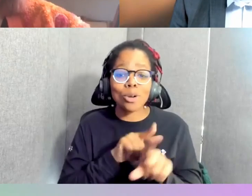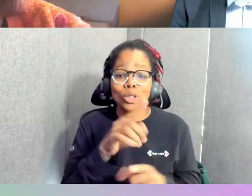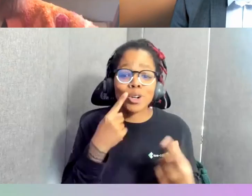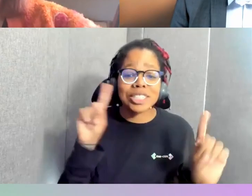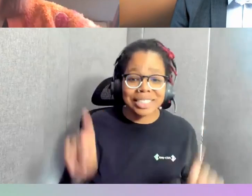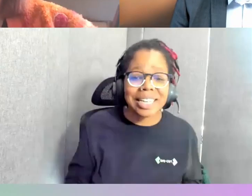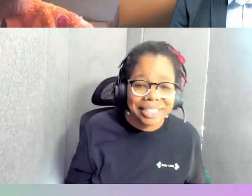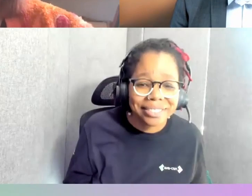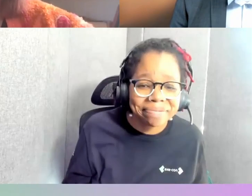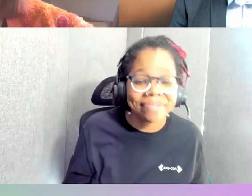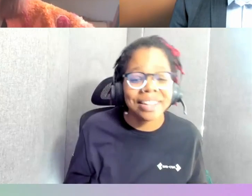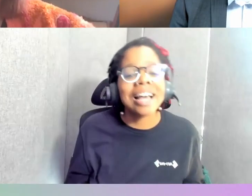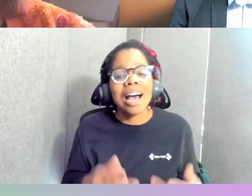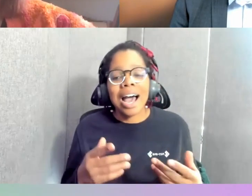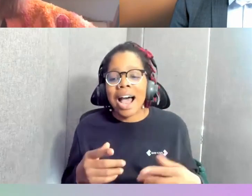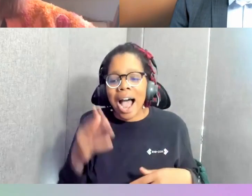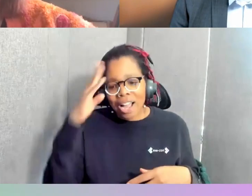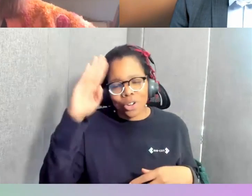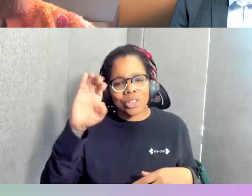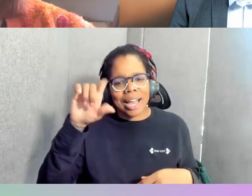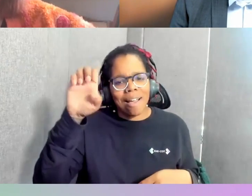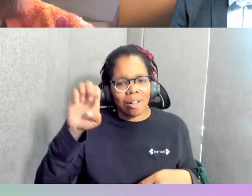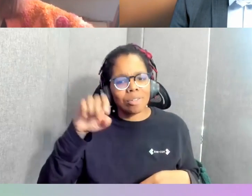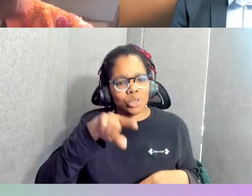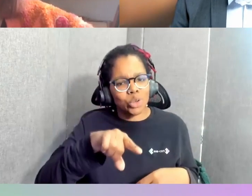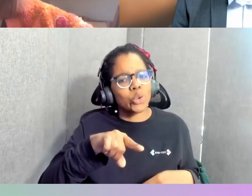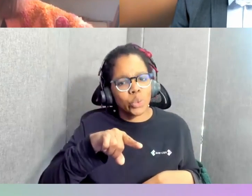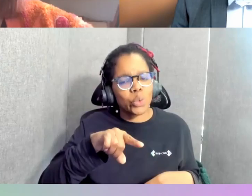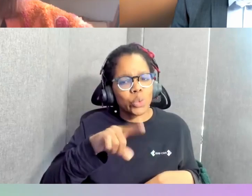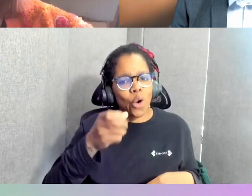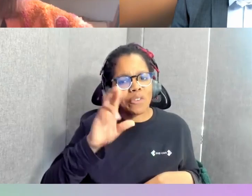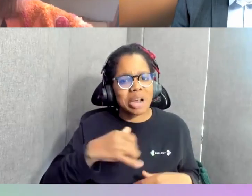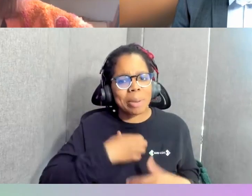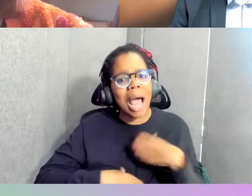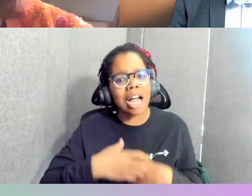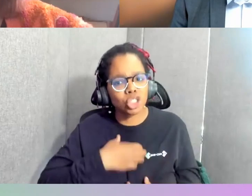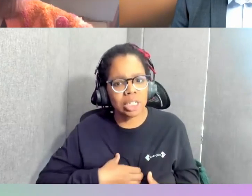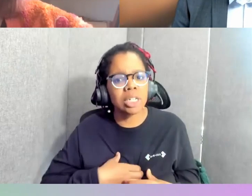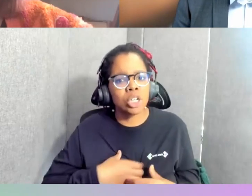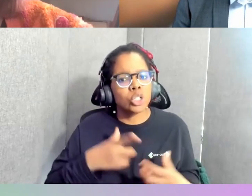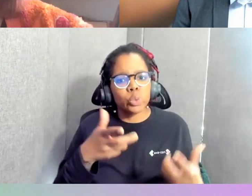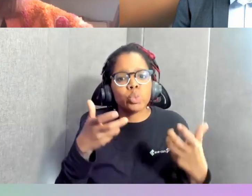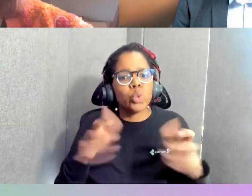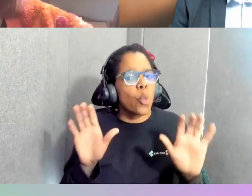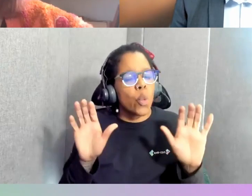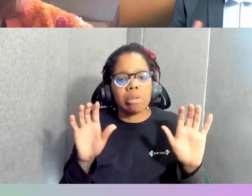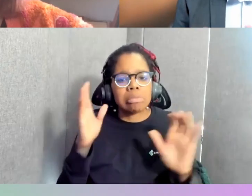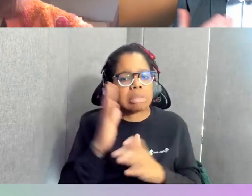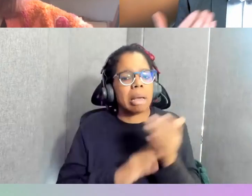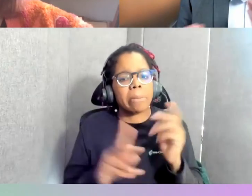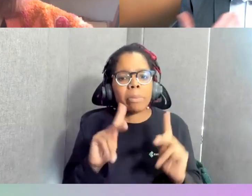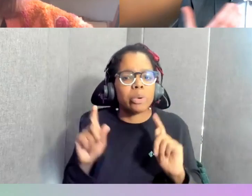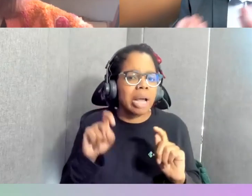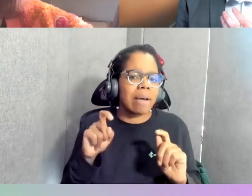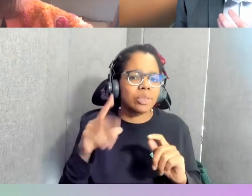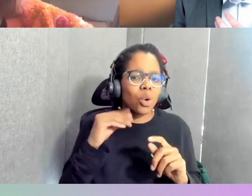as well, right? Because I know, Elle, you're very, very passionate about, you don't want some people to have to go through